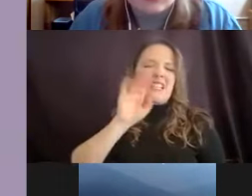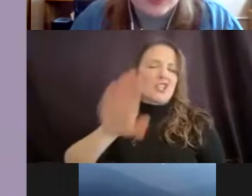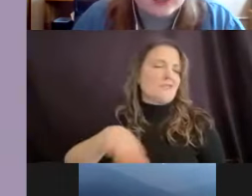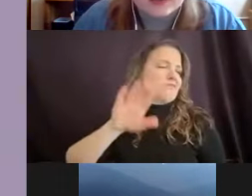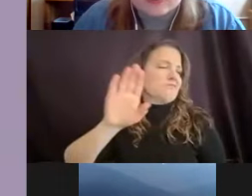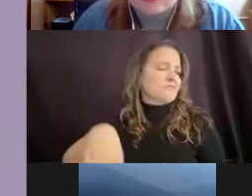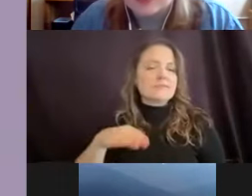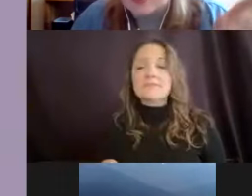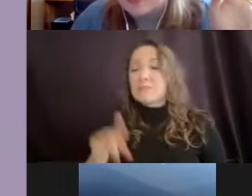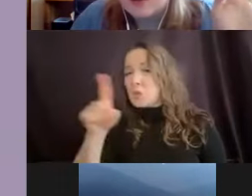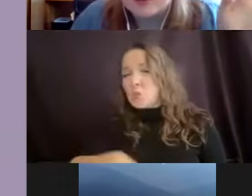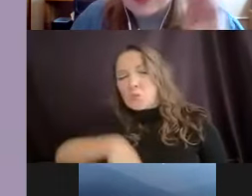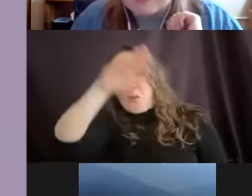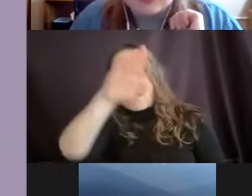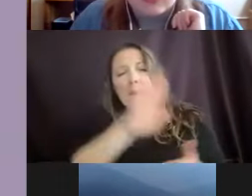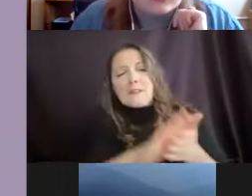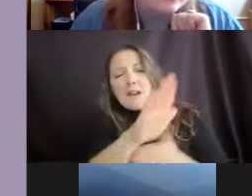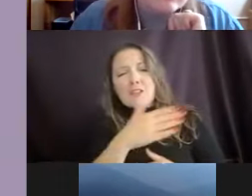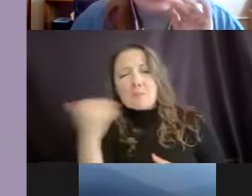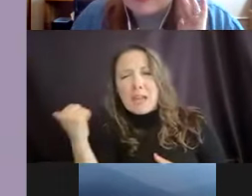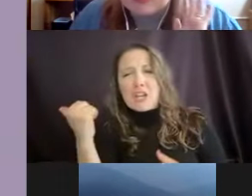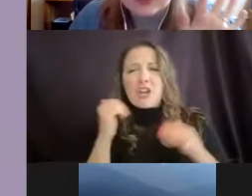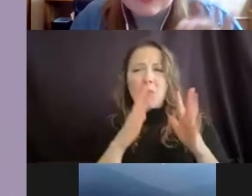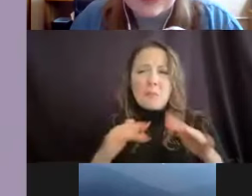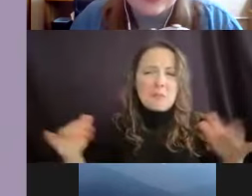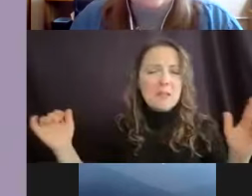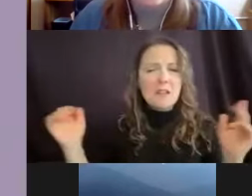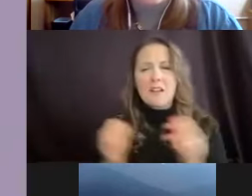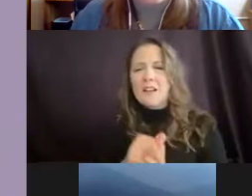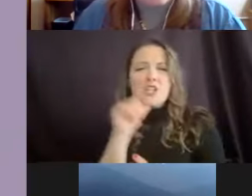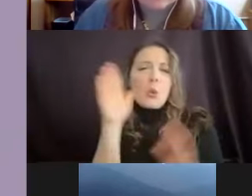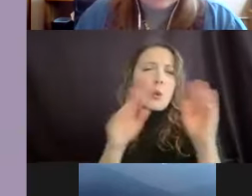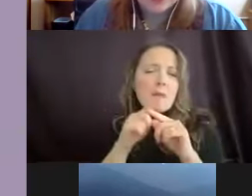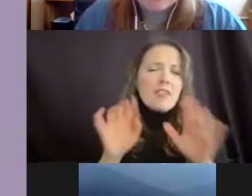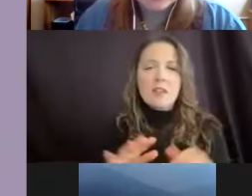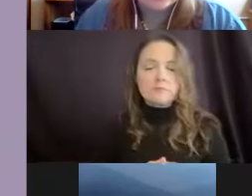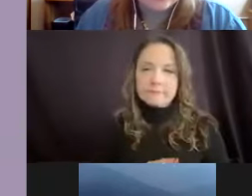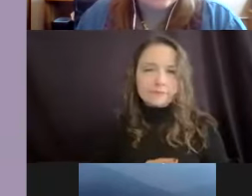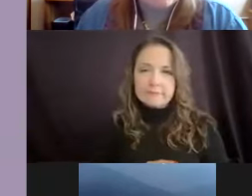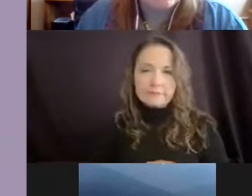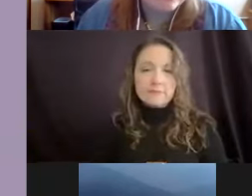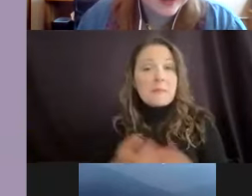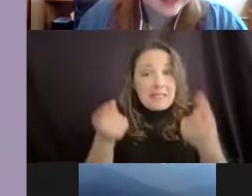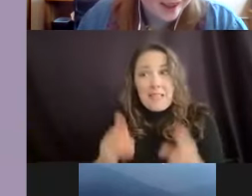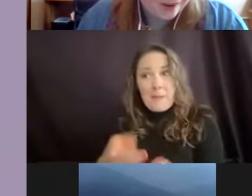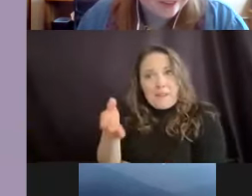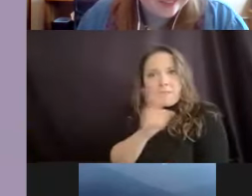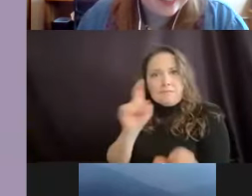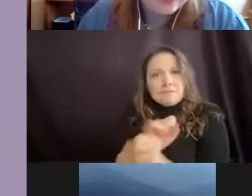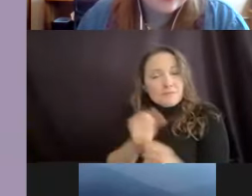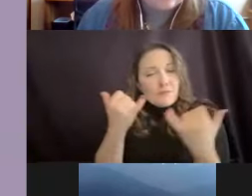better when you go to college, or it'll all get better when you grow up. Don't even worry about it, because it's happening to them right